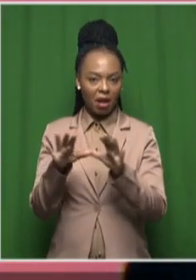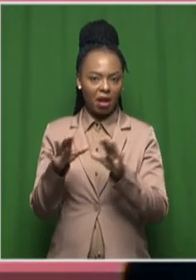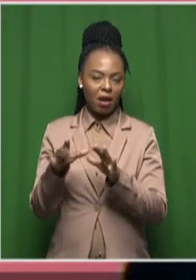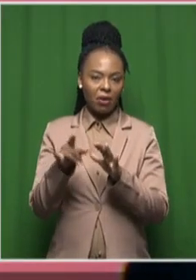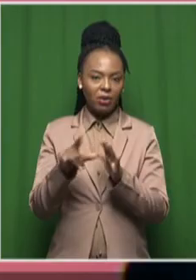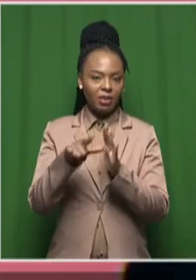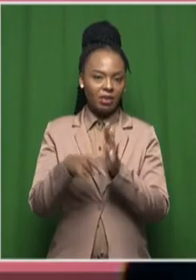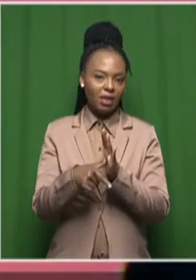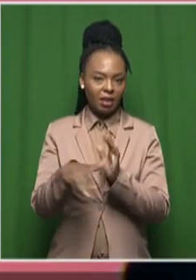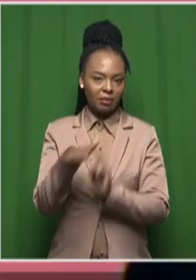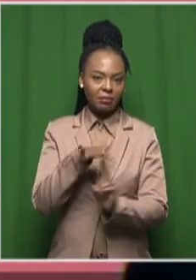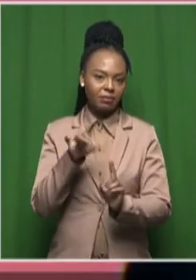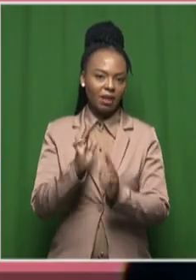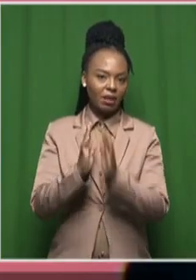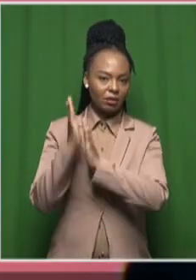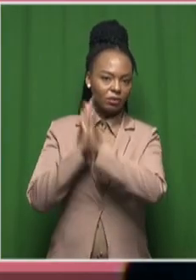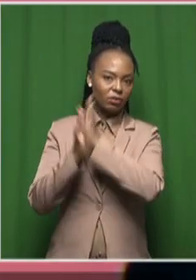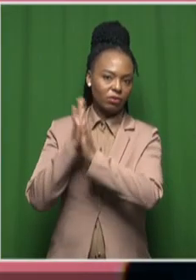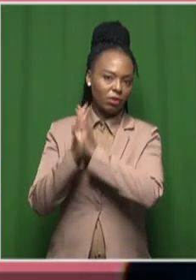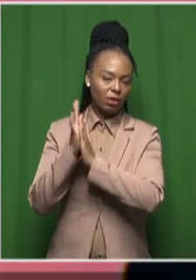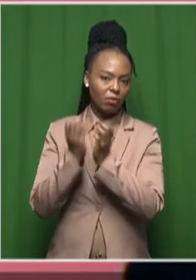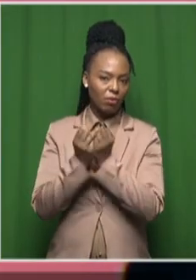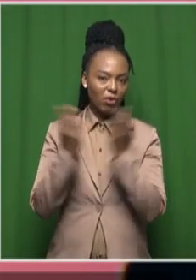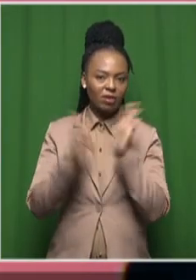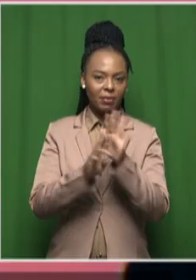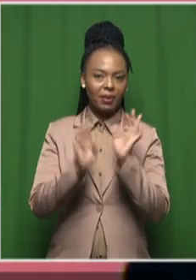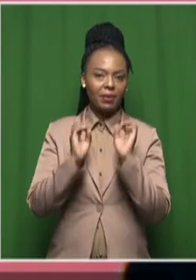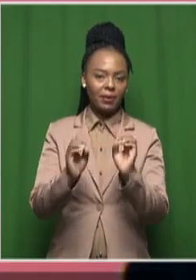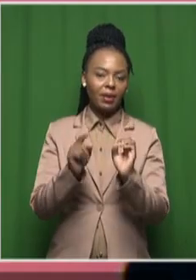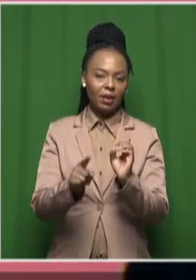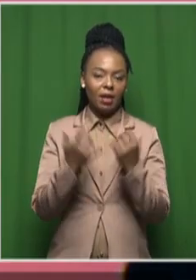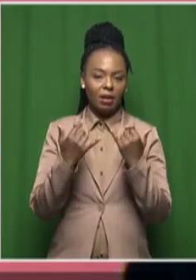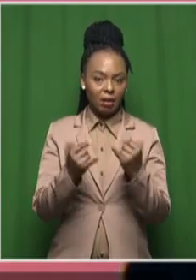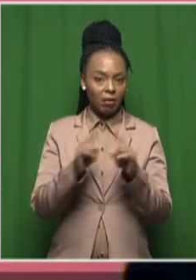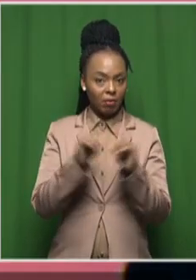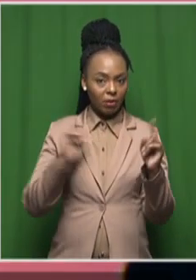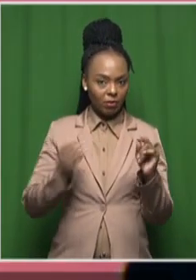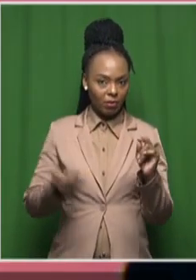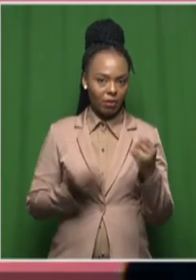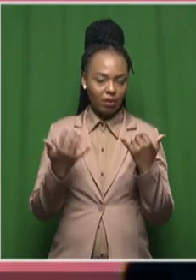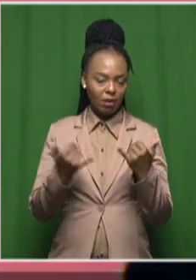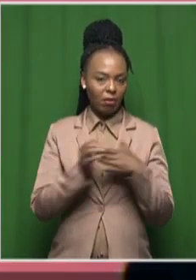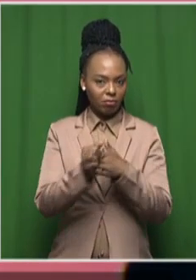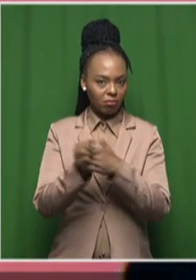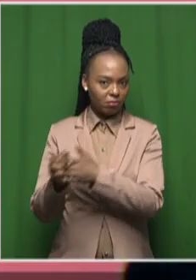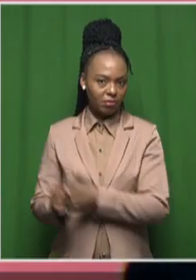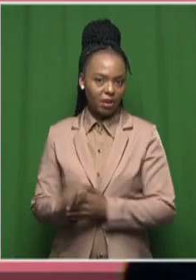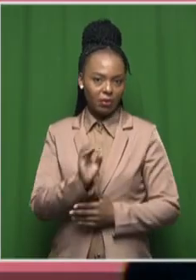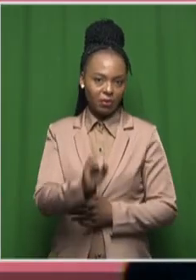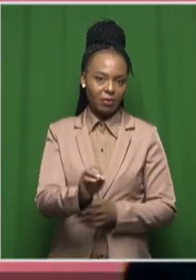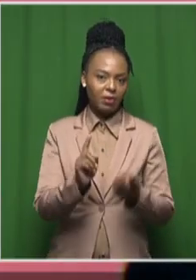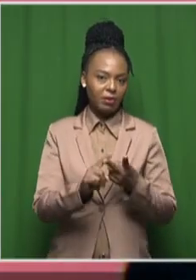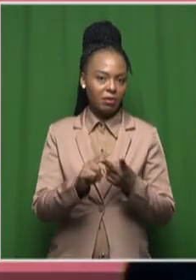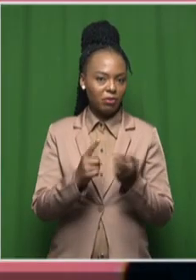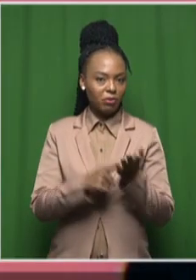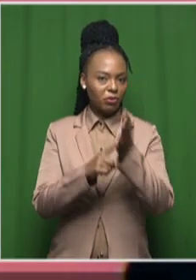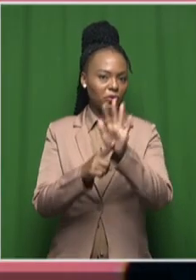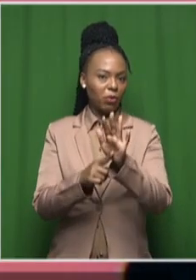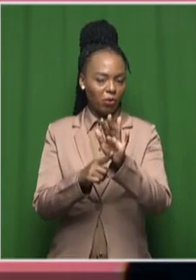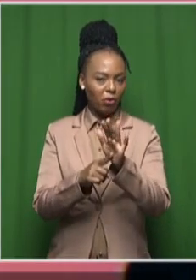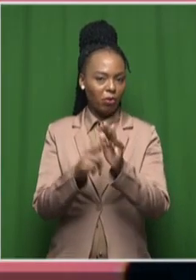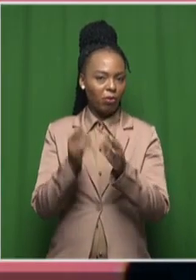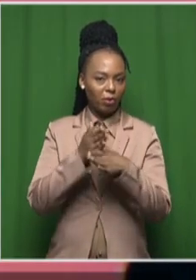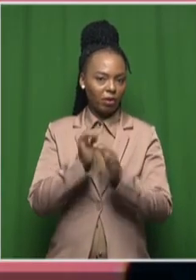Historically underrepresented in many creative fields, women have increasingly become leaders, shaping the aesthetics, the functionality